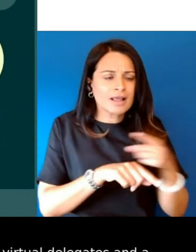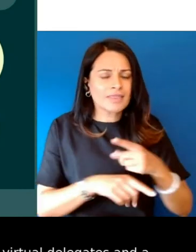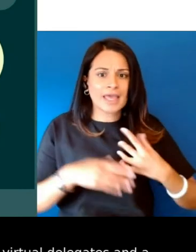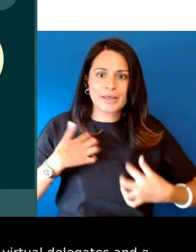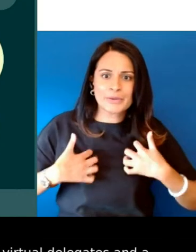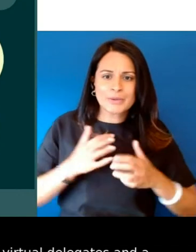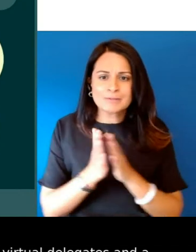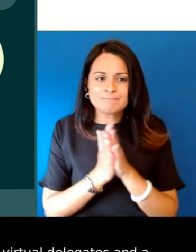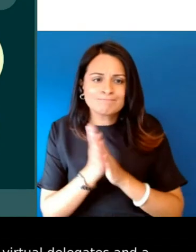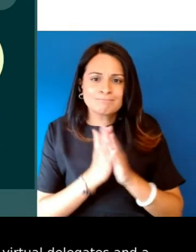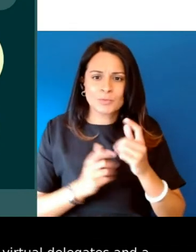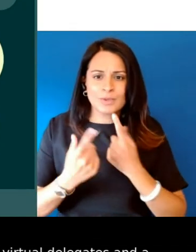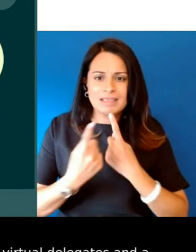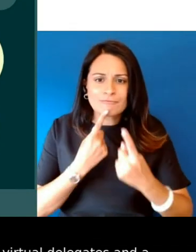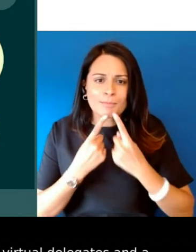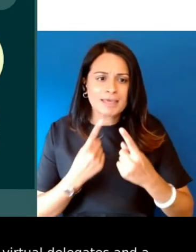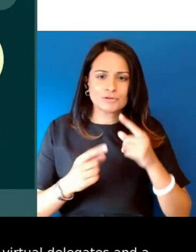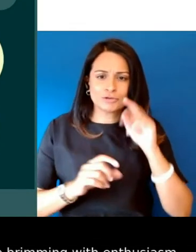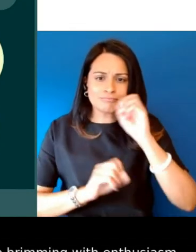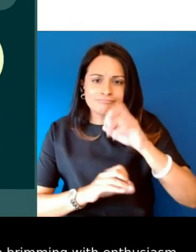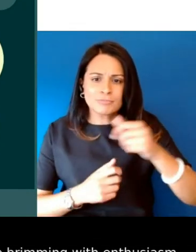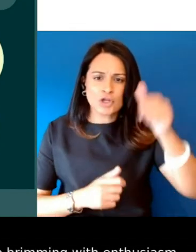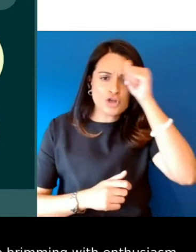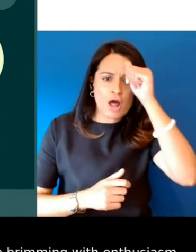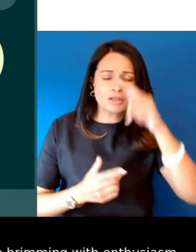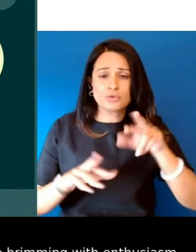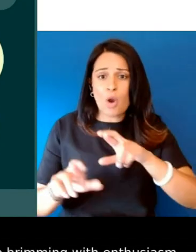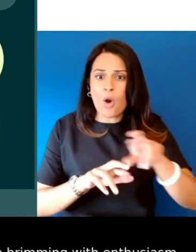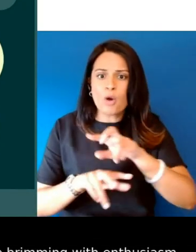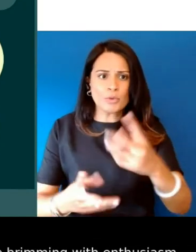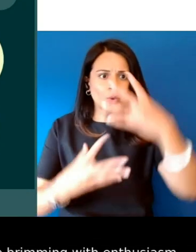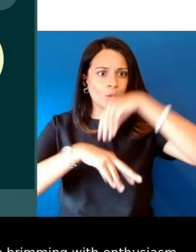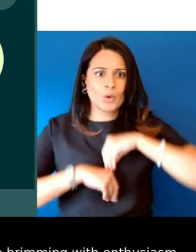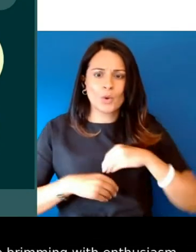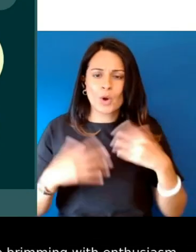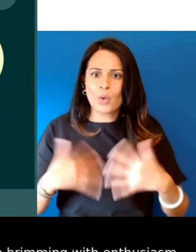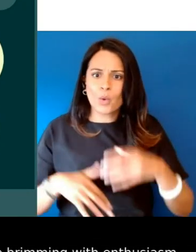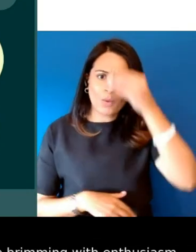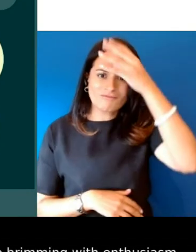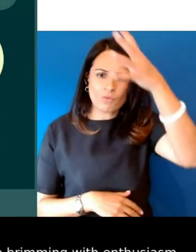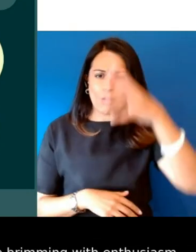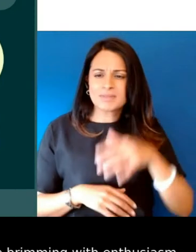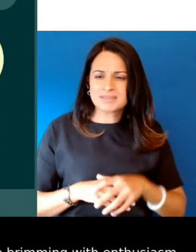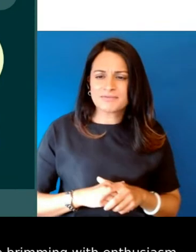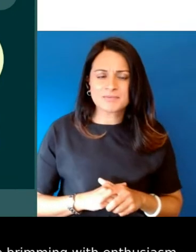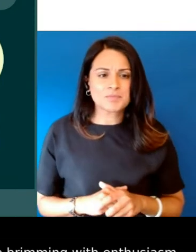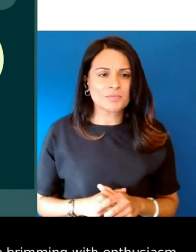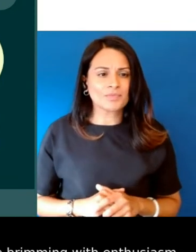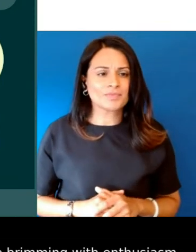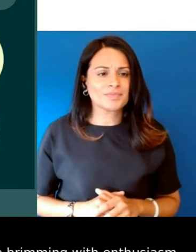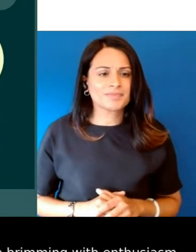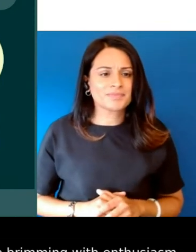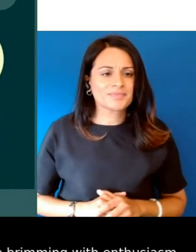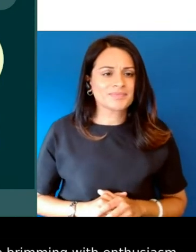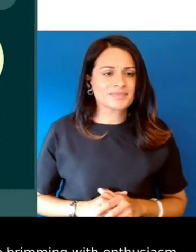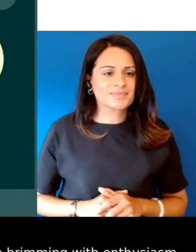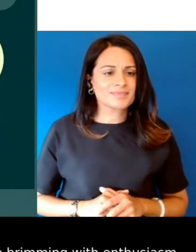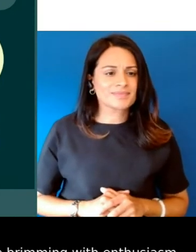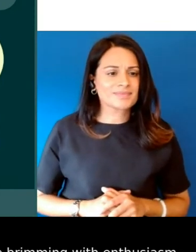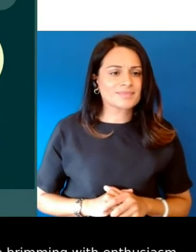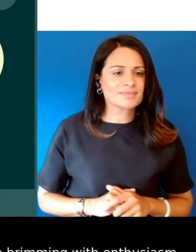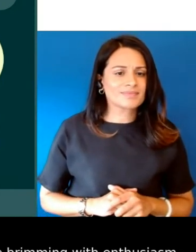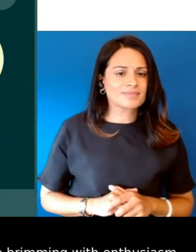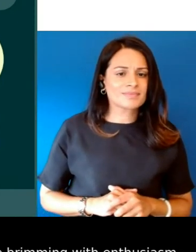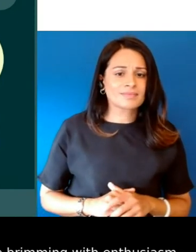knowledge to share with you which i hope you'll find both informative and interesting i encourage you to